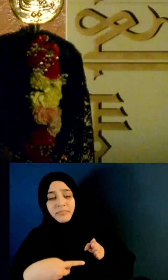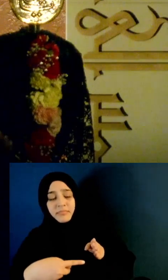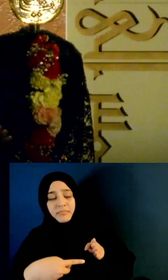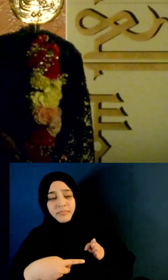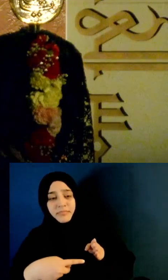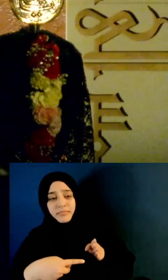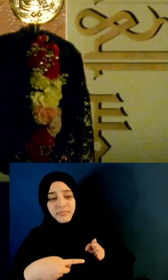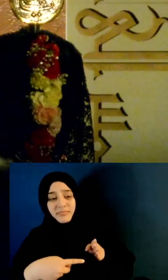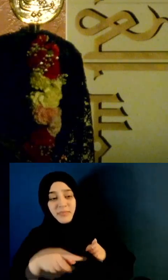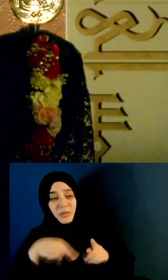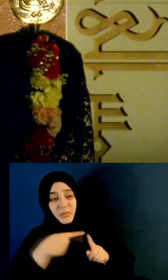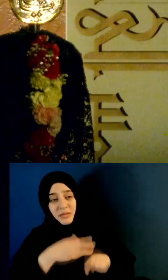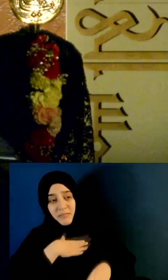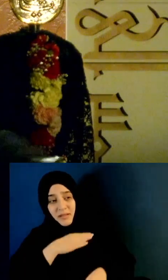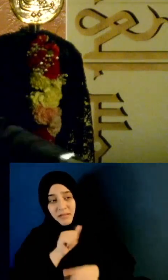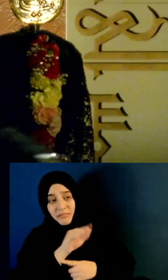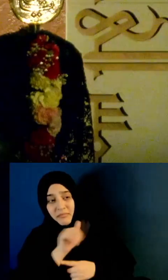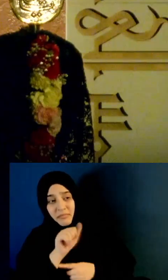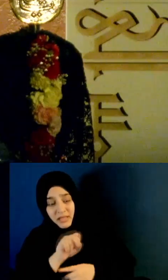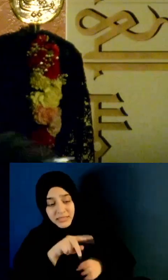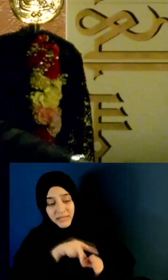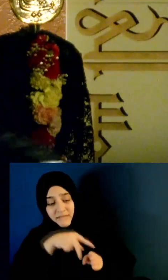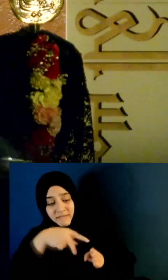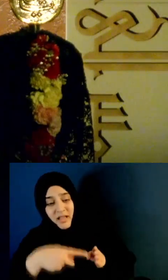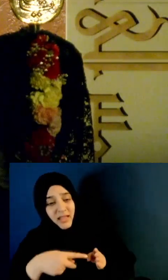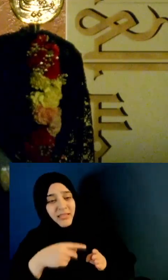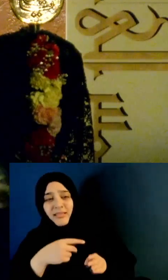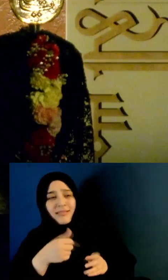That my Abbas fell without any arm.